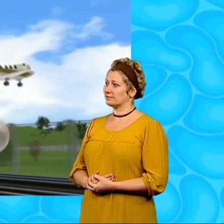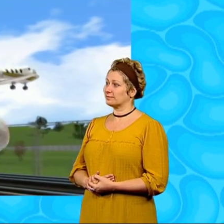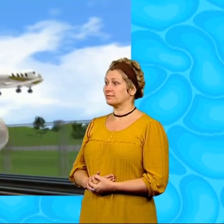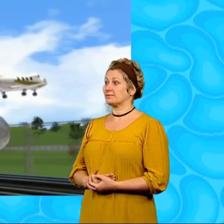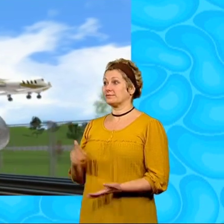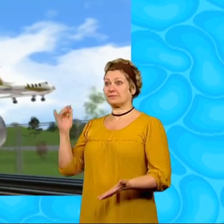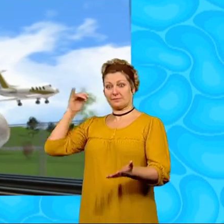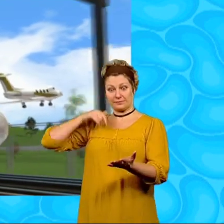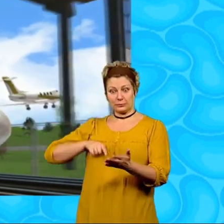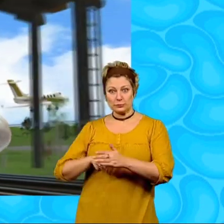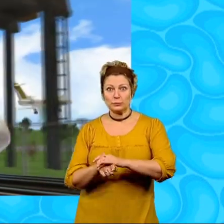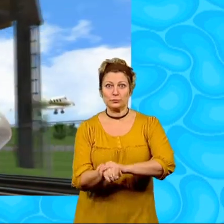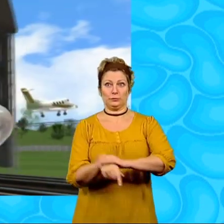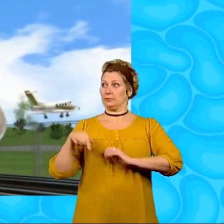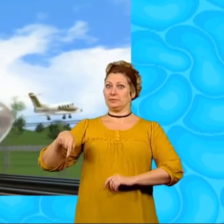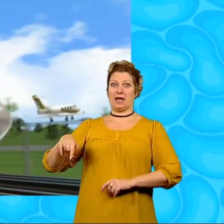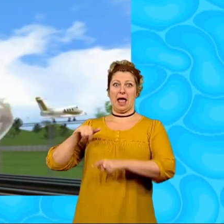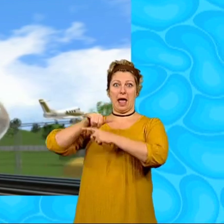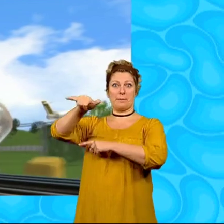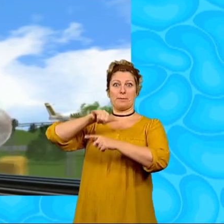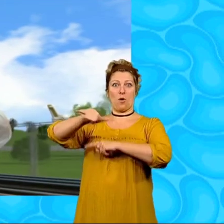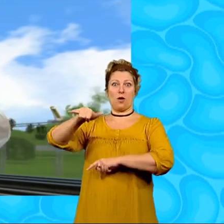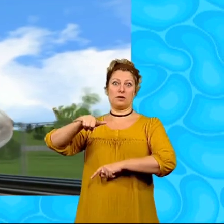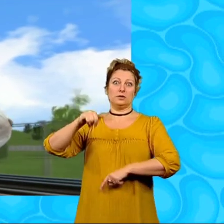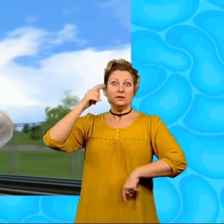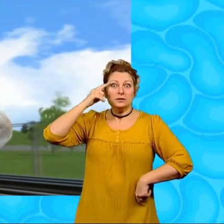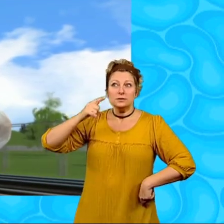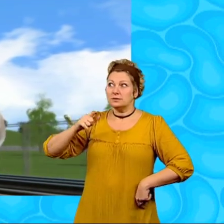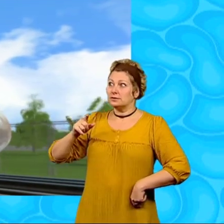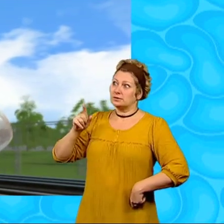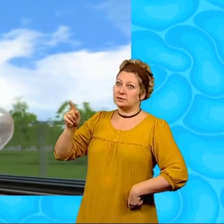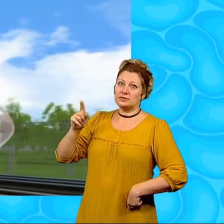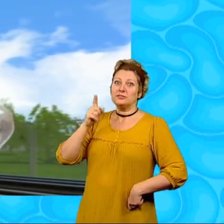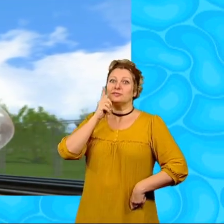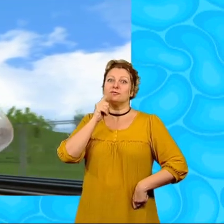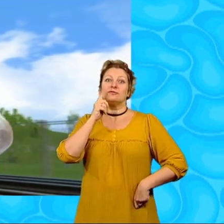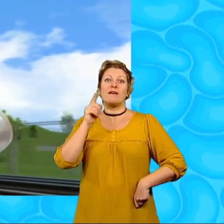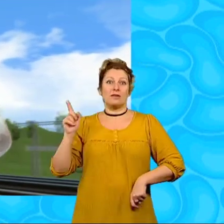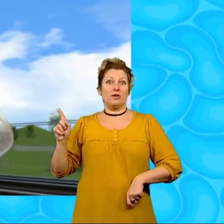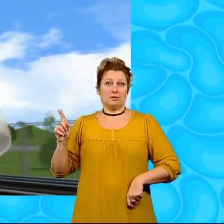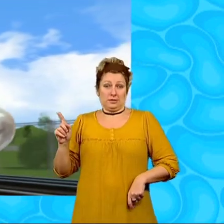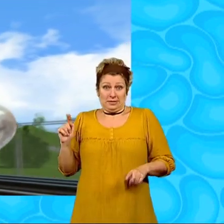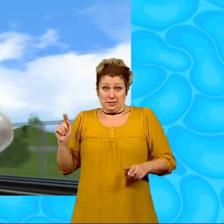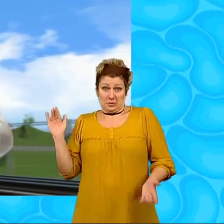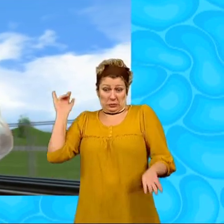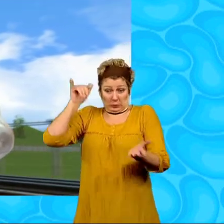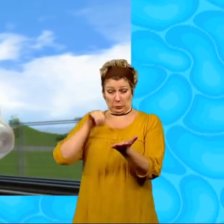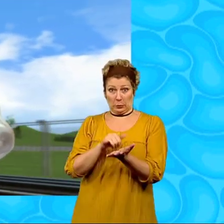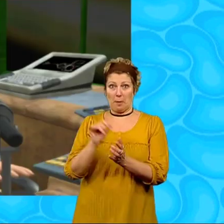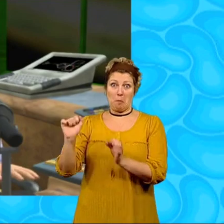Arriving at the airport now, Millie. Guess what? Scarlet Redfern has just landed in her private jet.